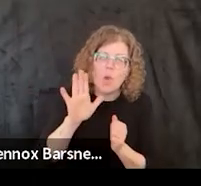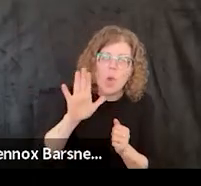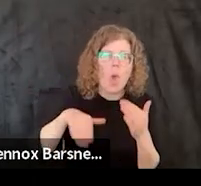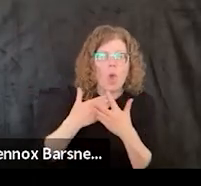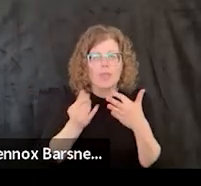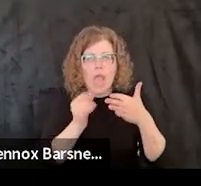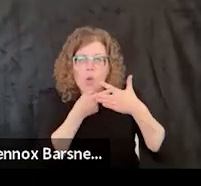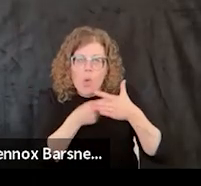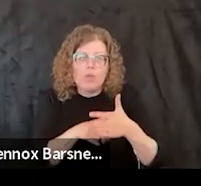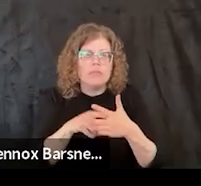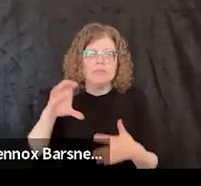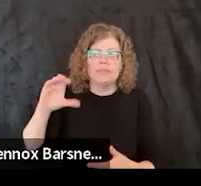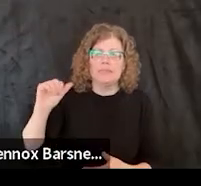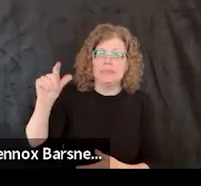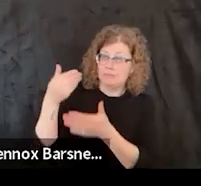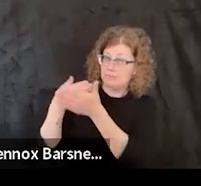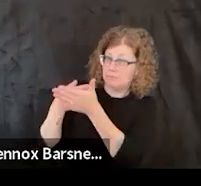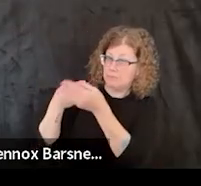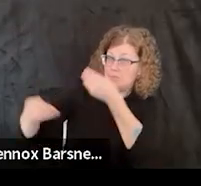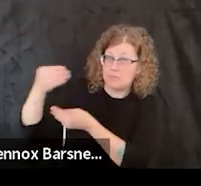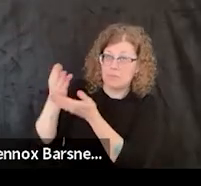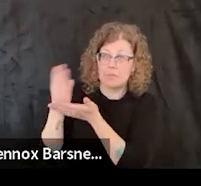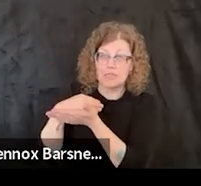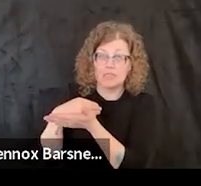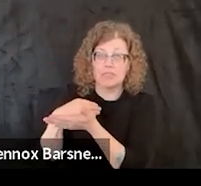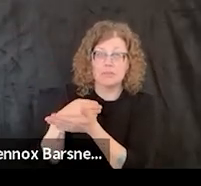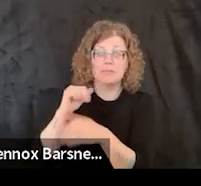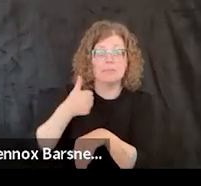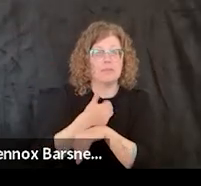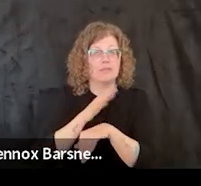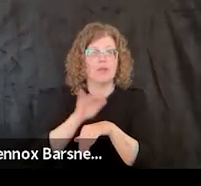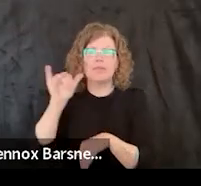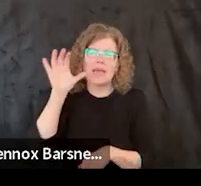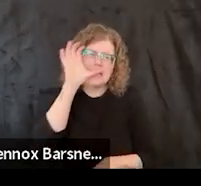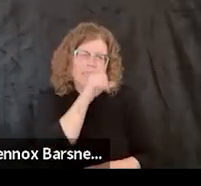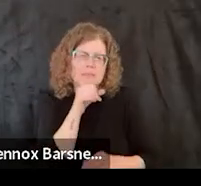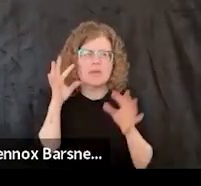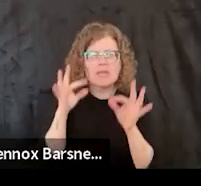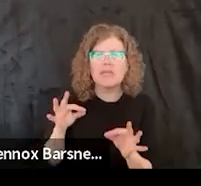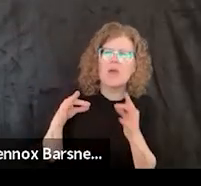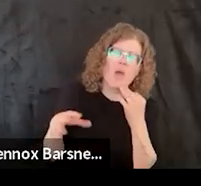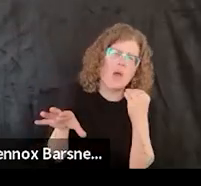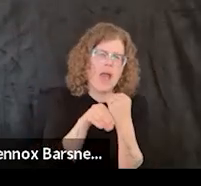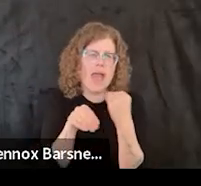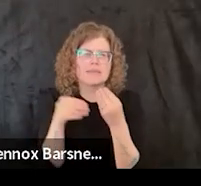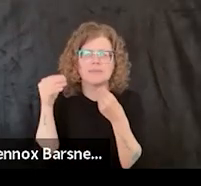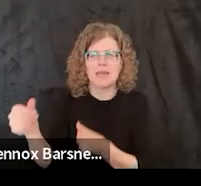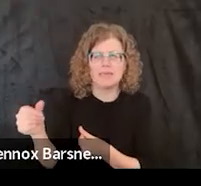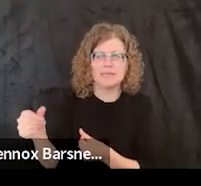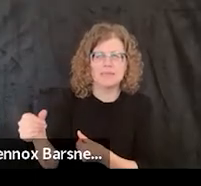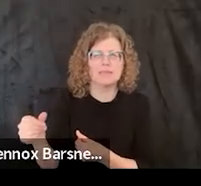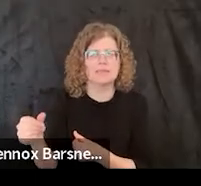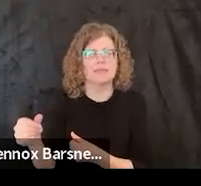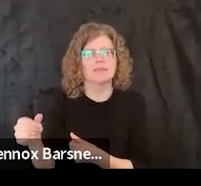Development budget by increasing your estimated cost or adding additional expenses to expand the scope or scale of